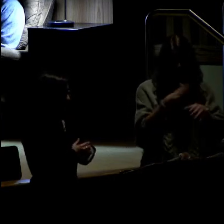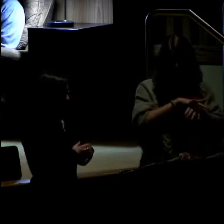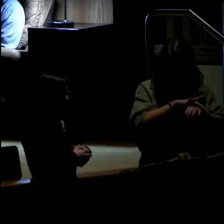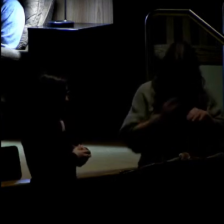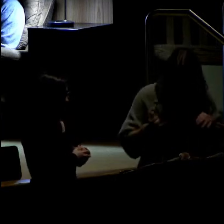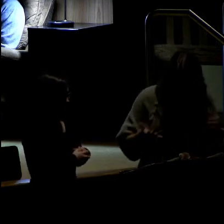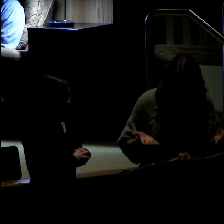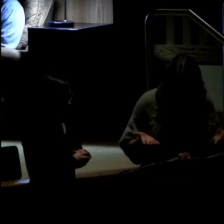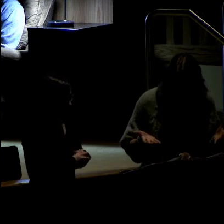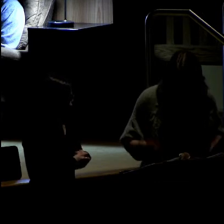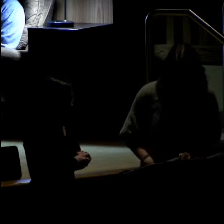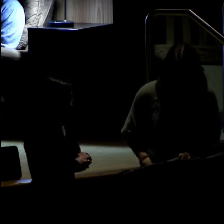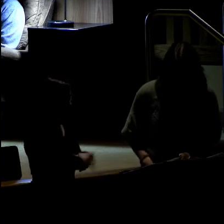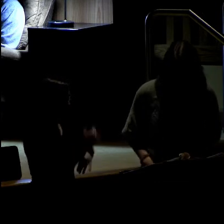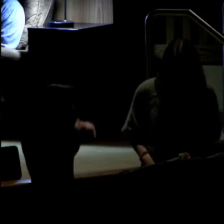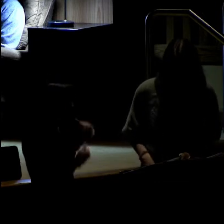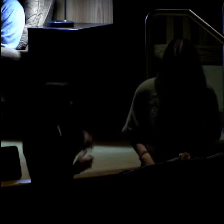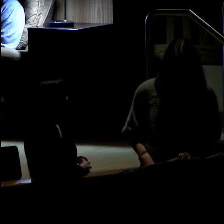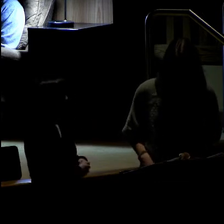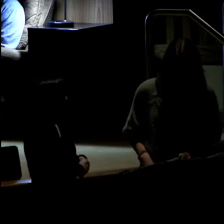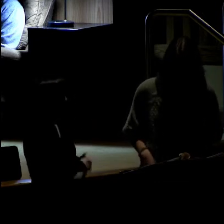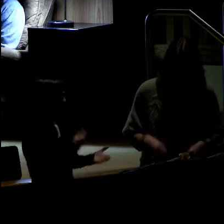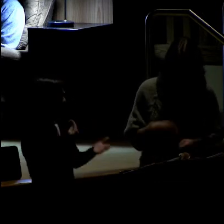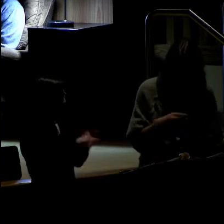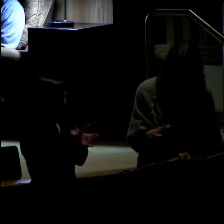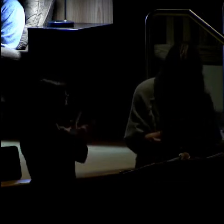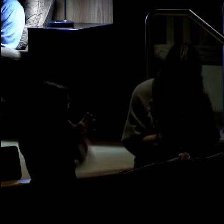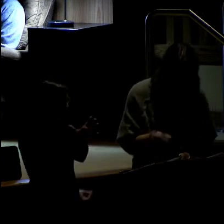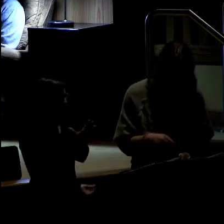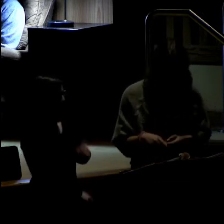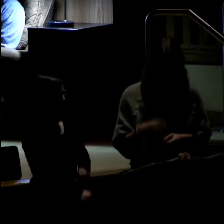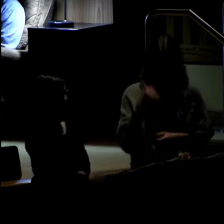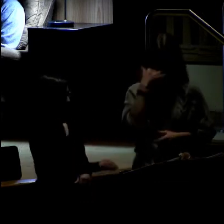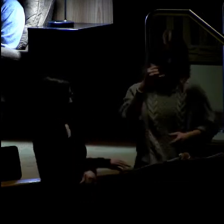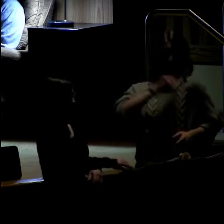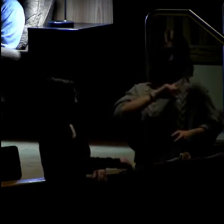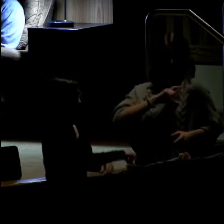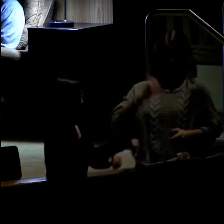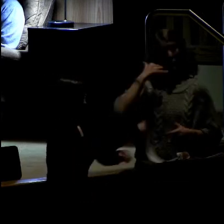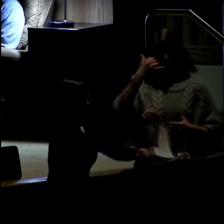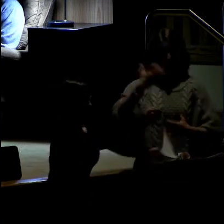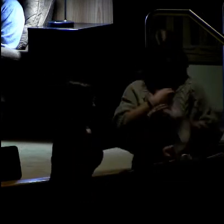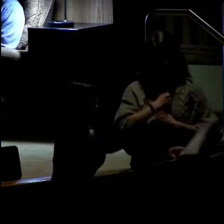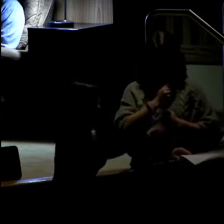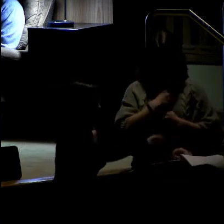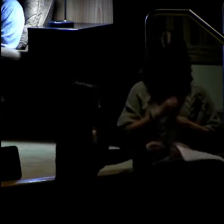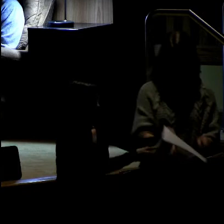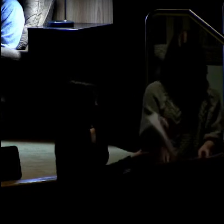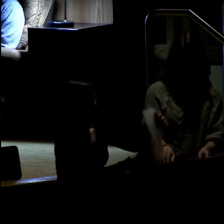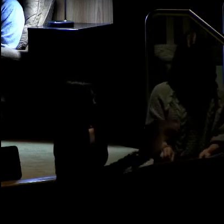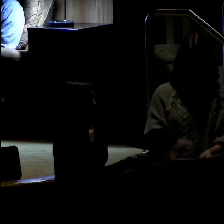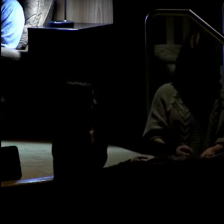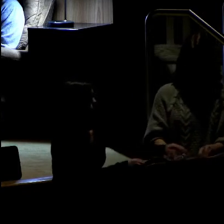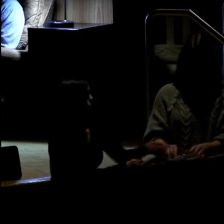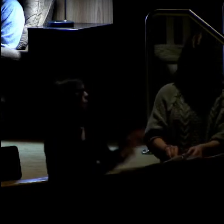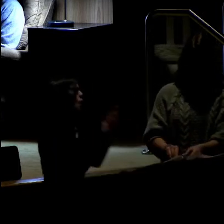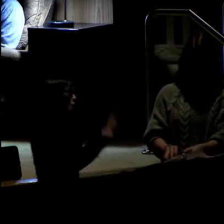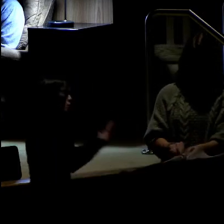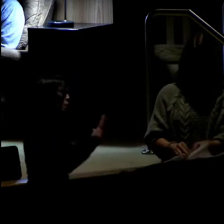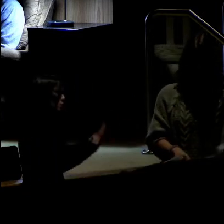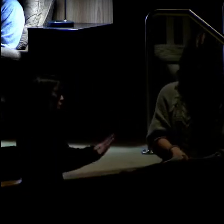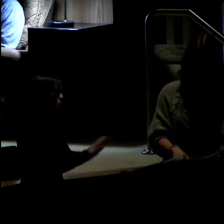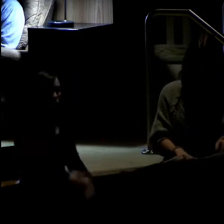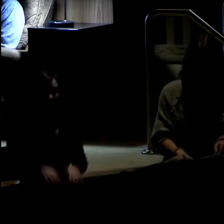It's empty. Empty? The money's gone. I knew this would happen. Call the police. Call the army. Wait, kids, settle down.